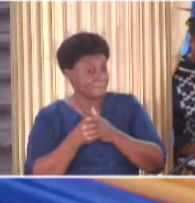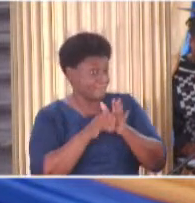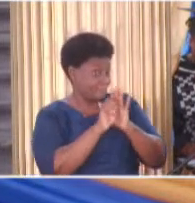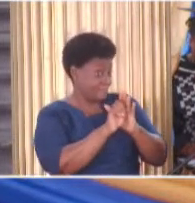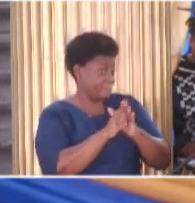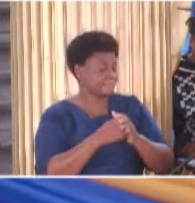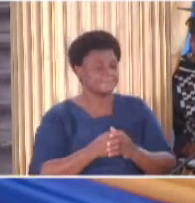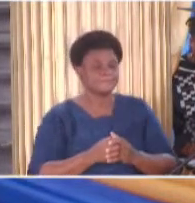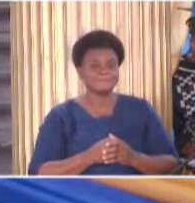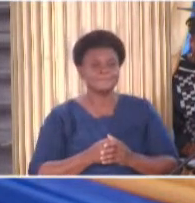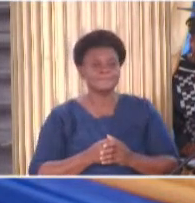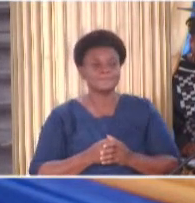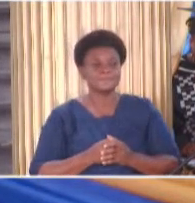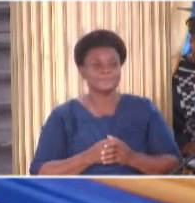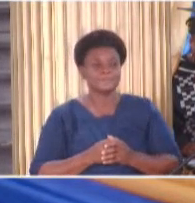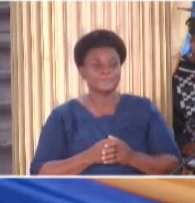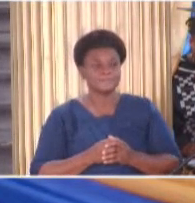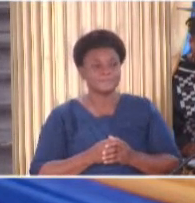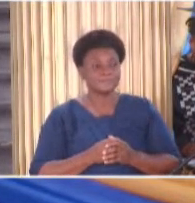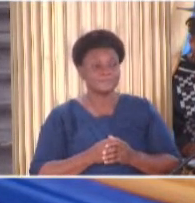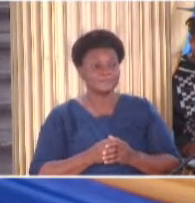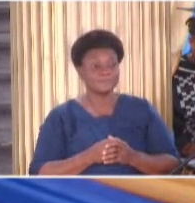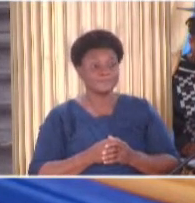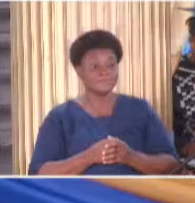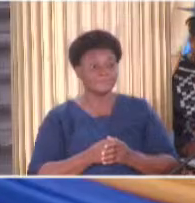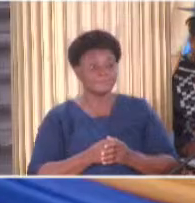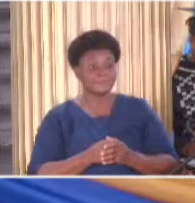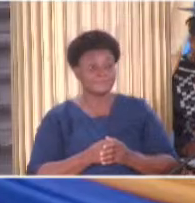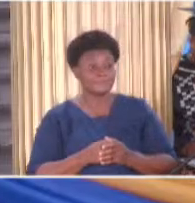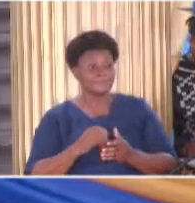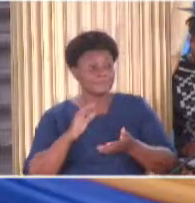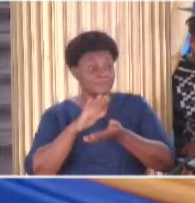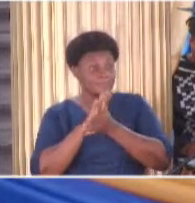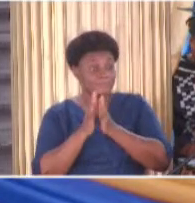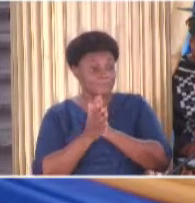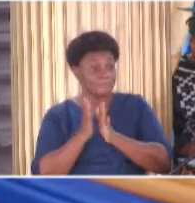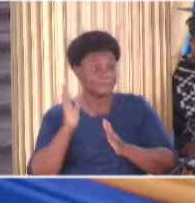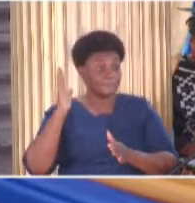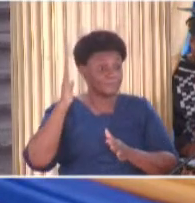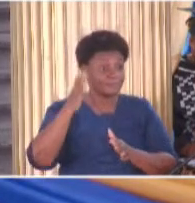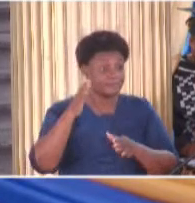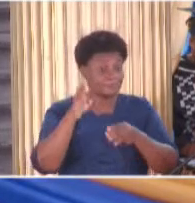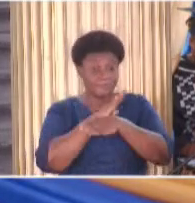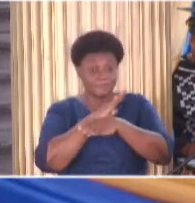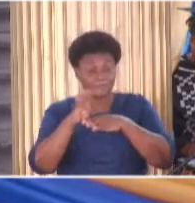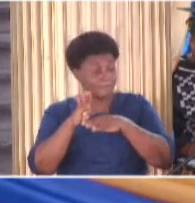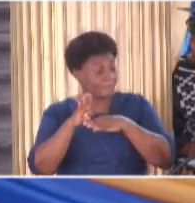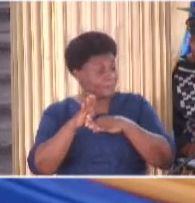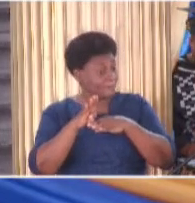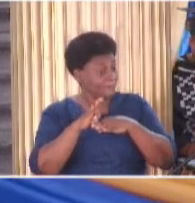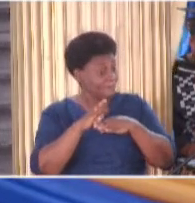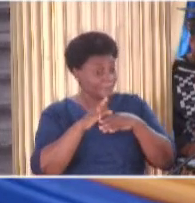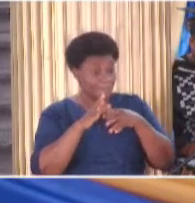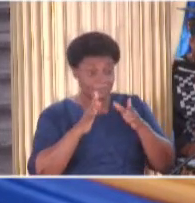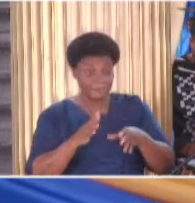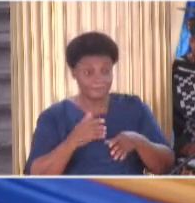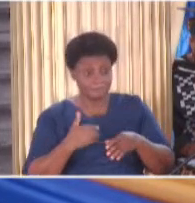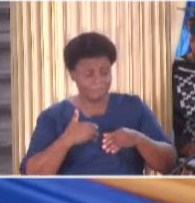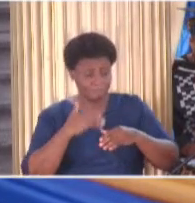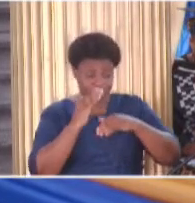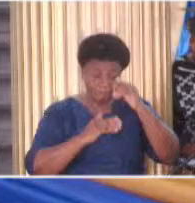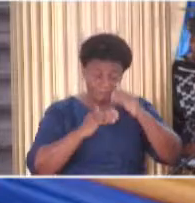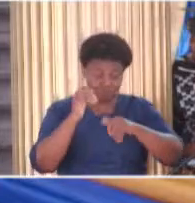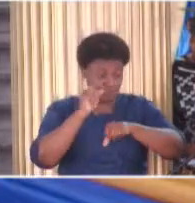example, if you become a future business leader, build